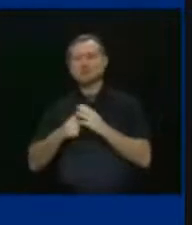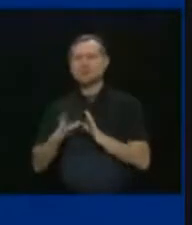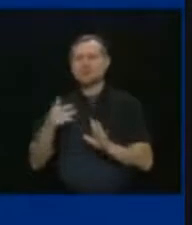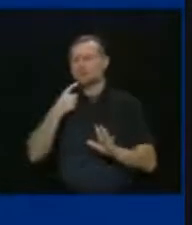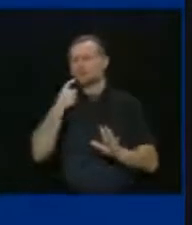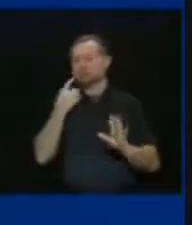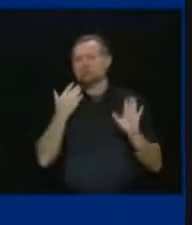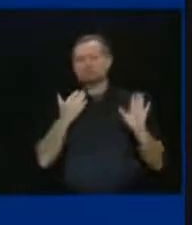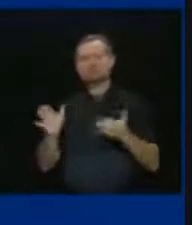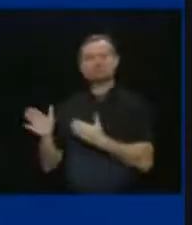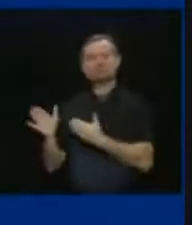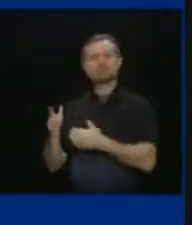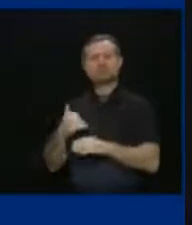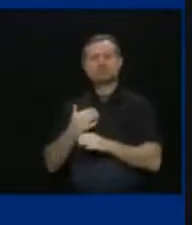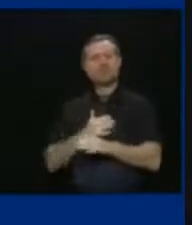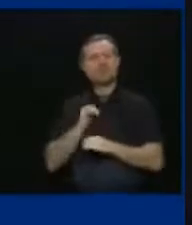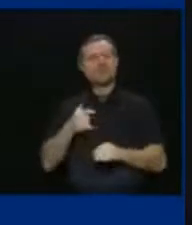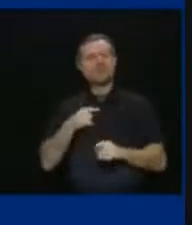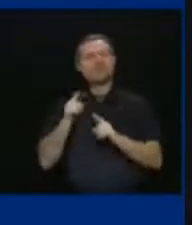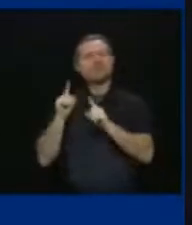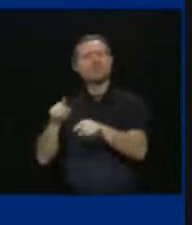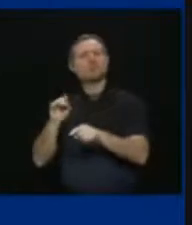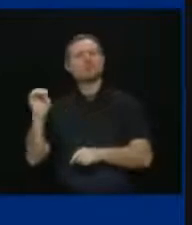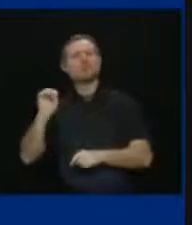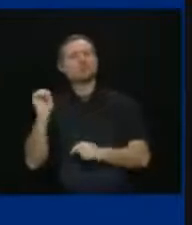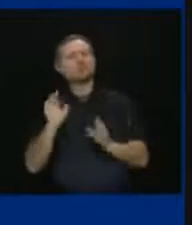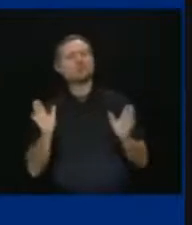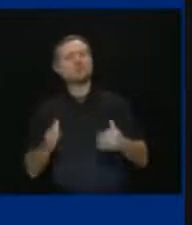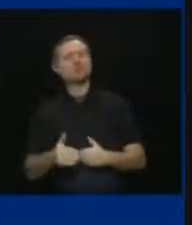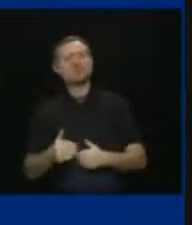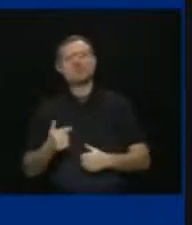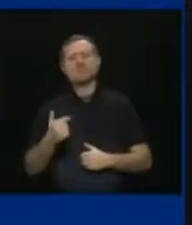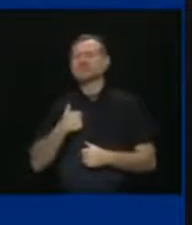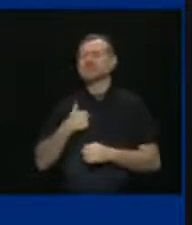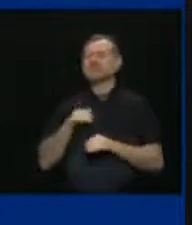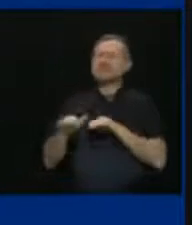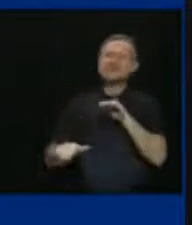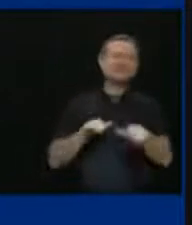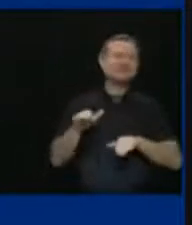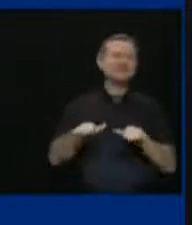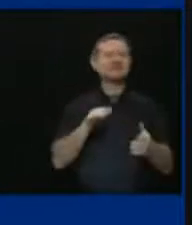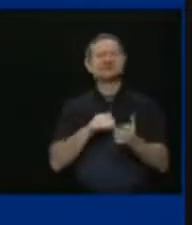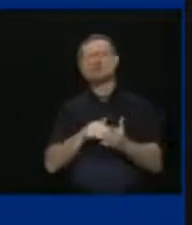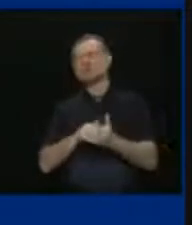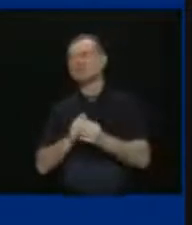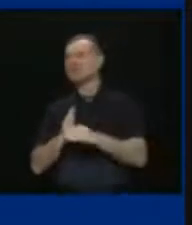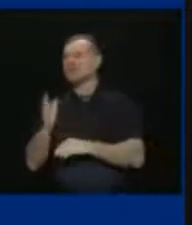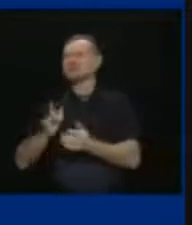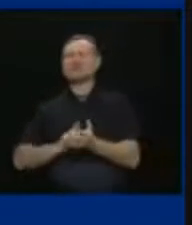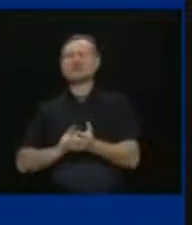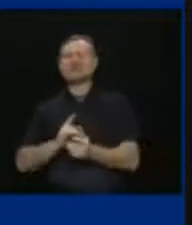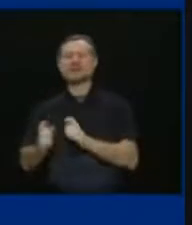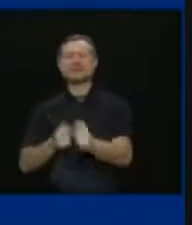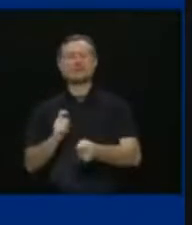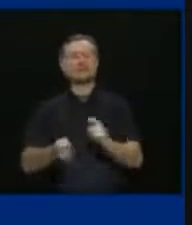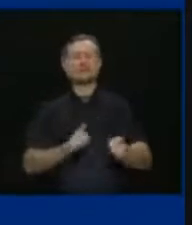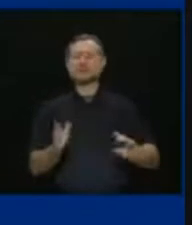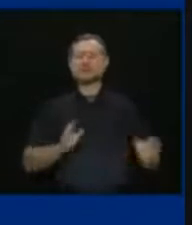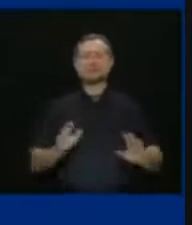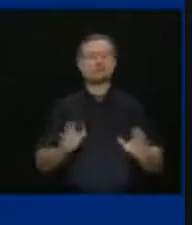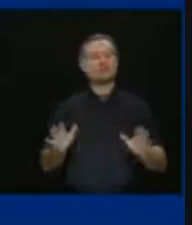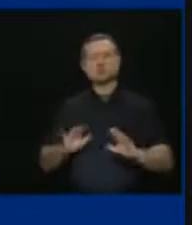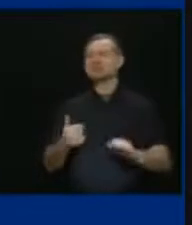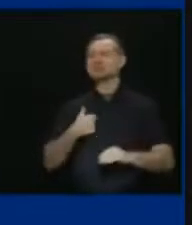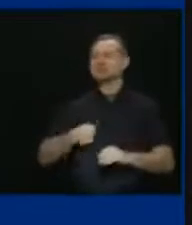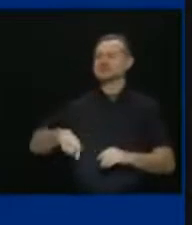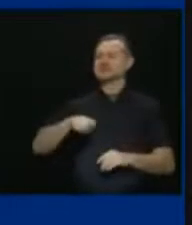countless emergency departments and places where doctors were over-prescribing it. We've taken many steps in a better